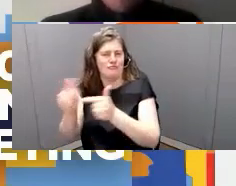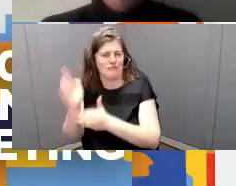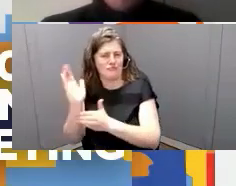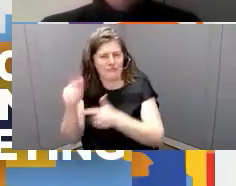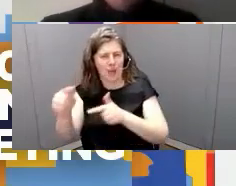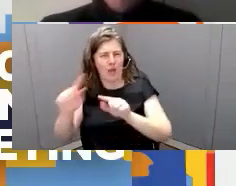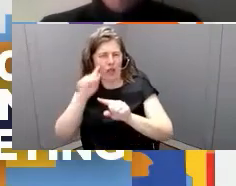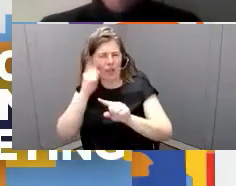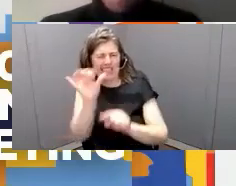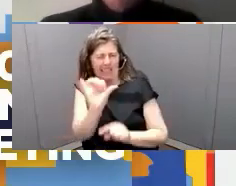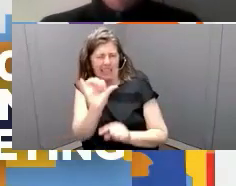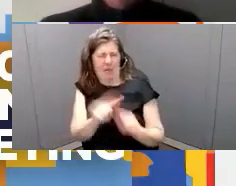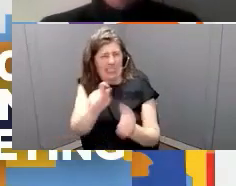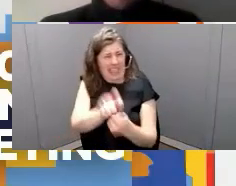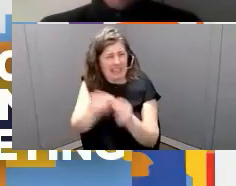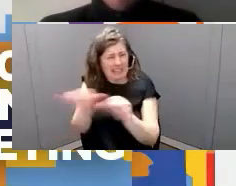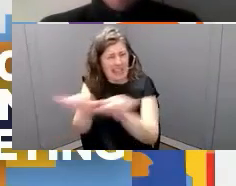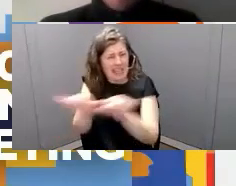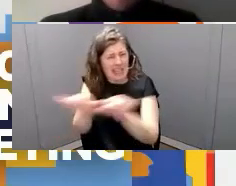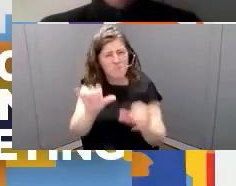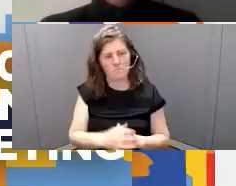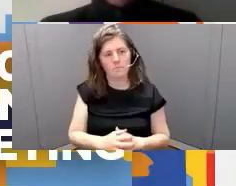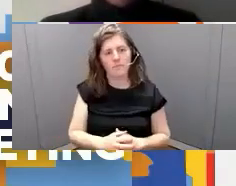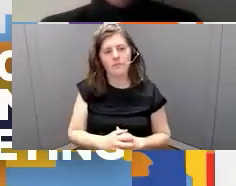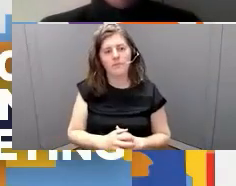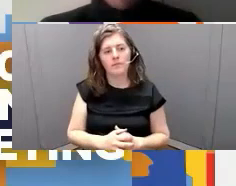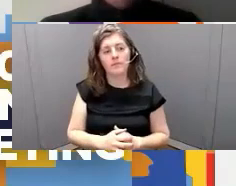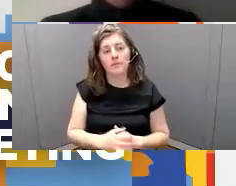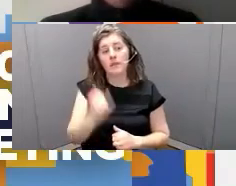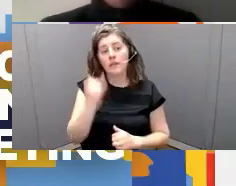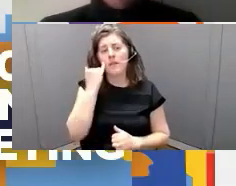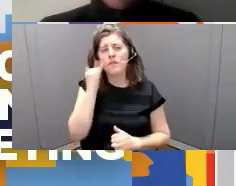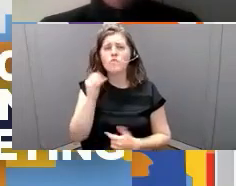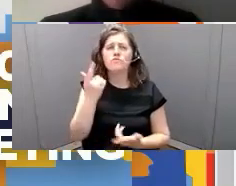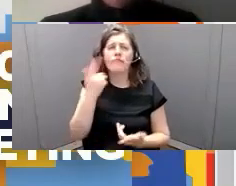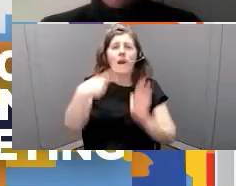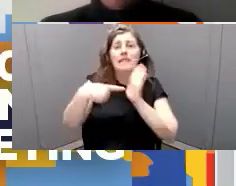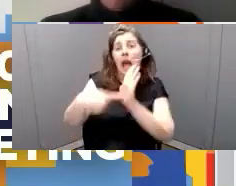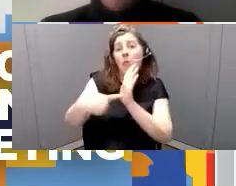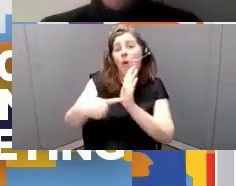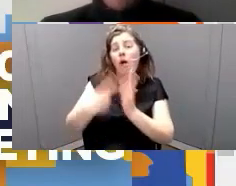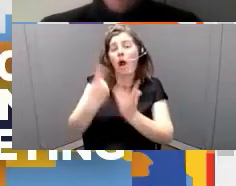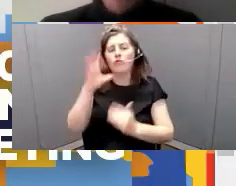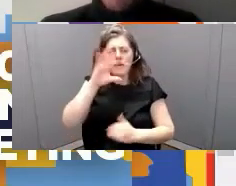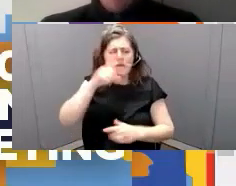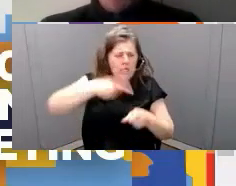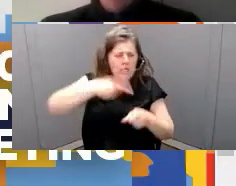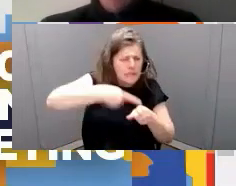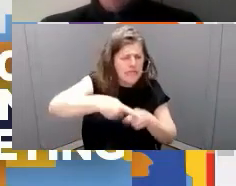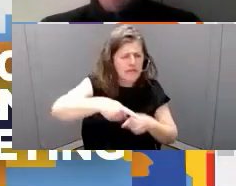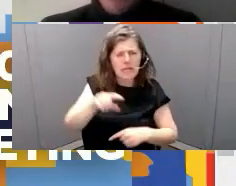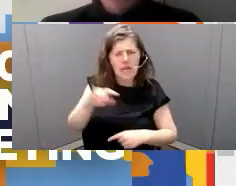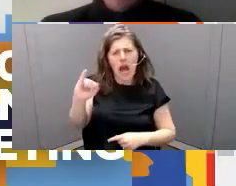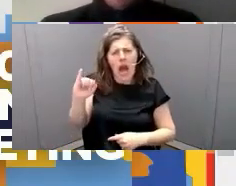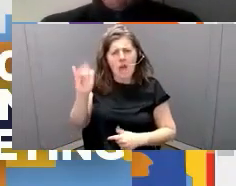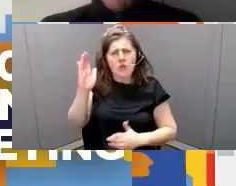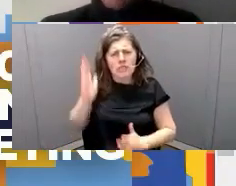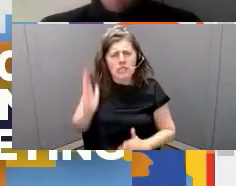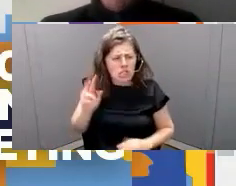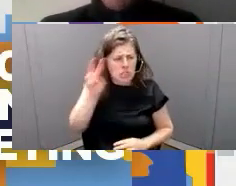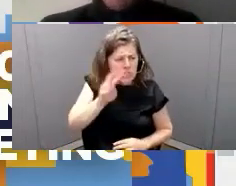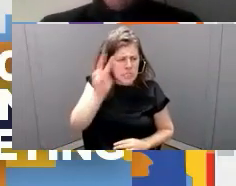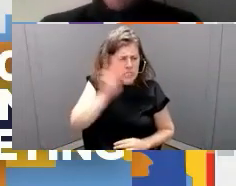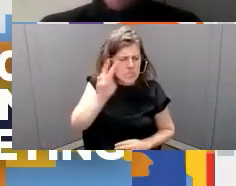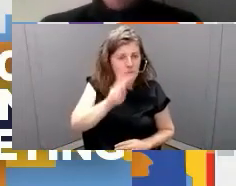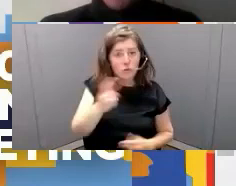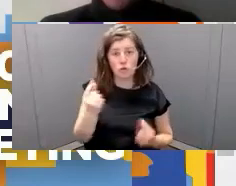gallery. But if you're looking or searching for a specific iPresentation, your best